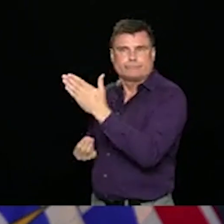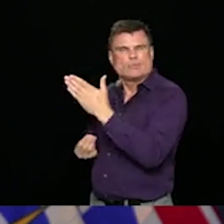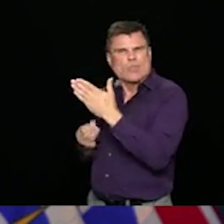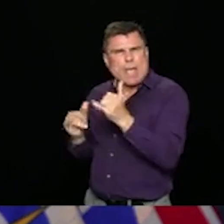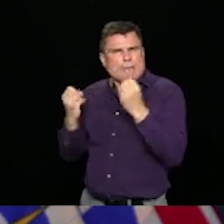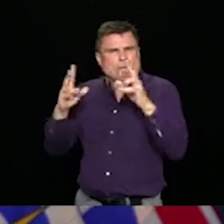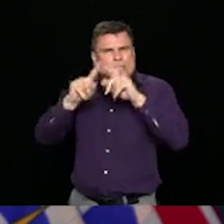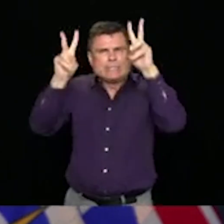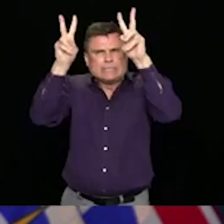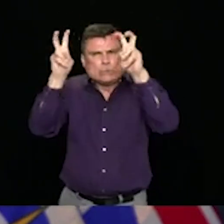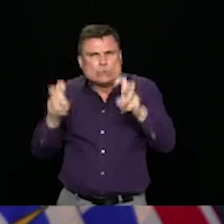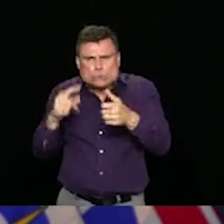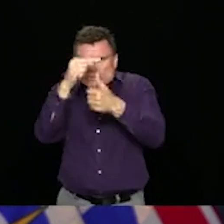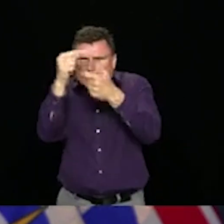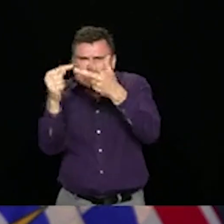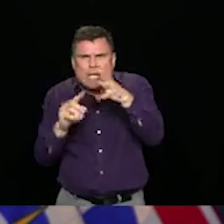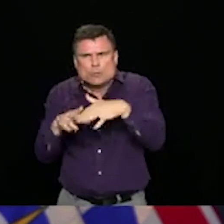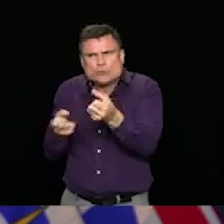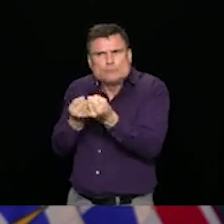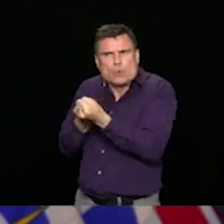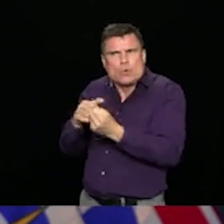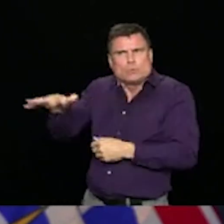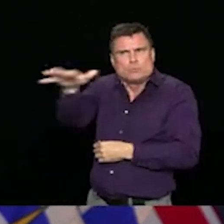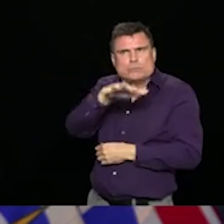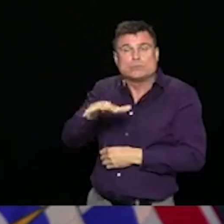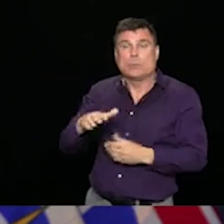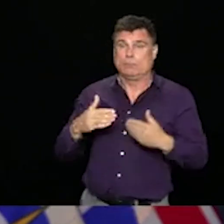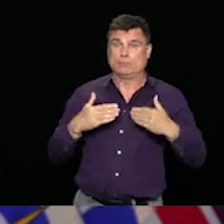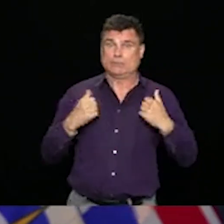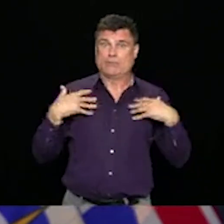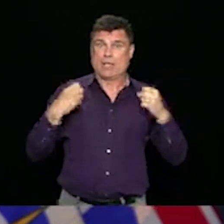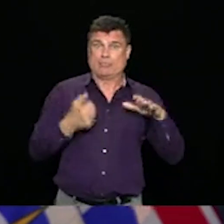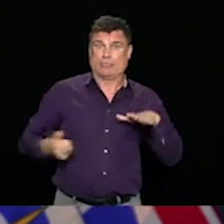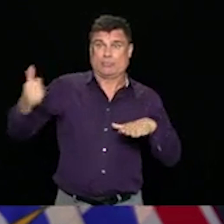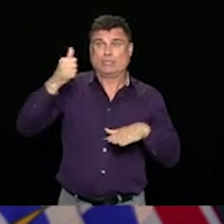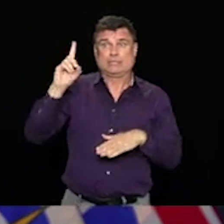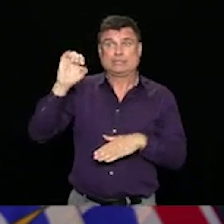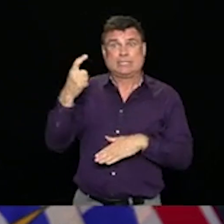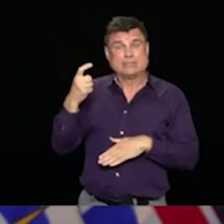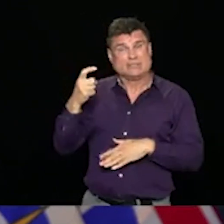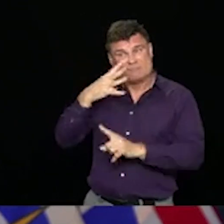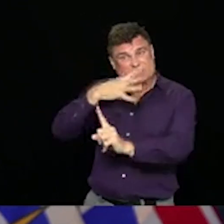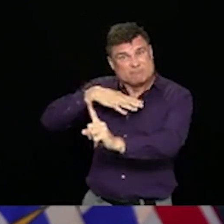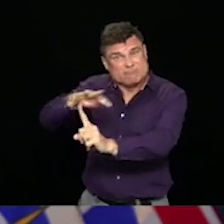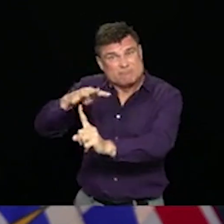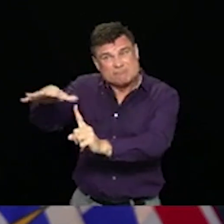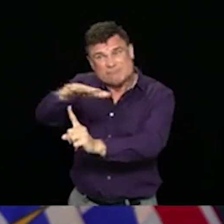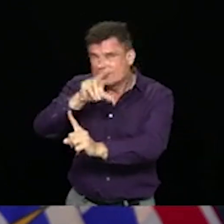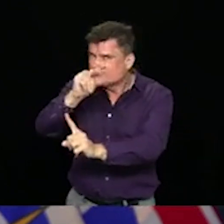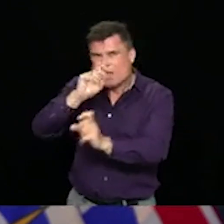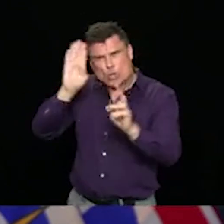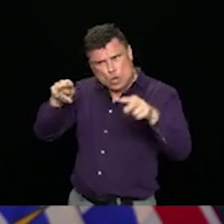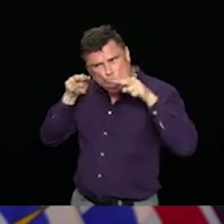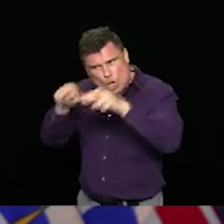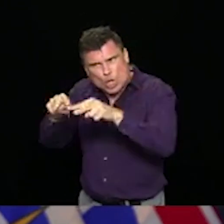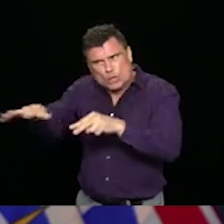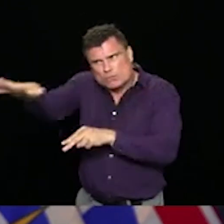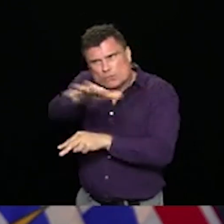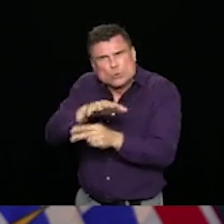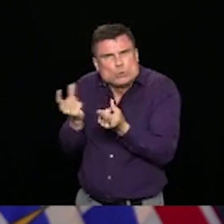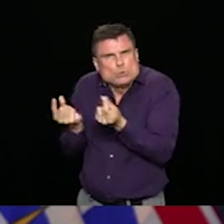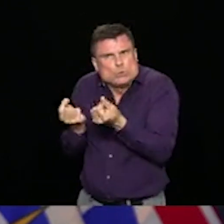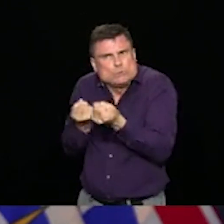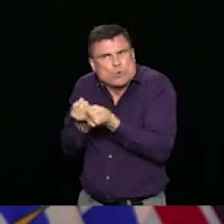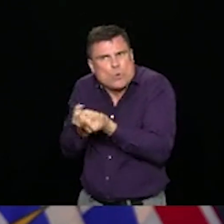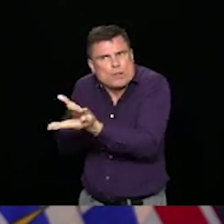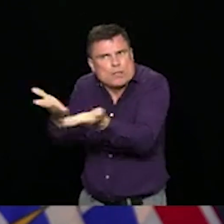and as Minister Dick said, we have not forgotten this, and it has been underlying many of our